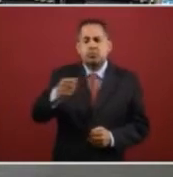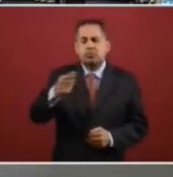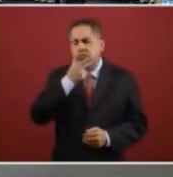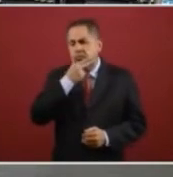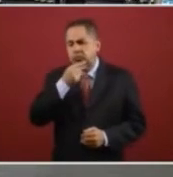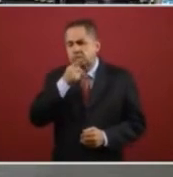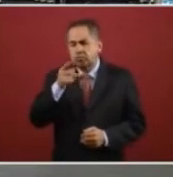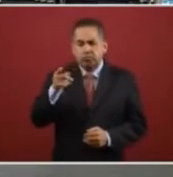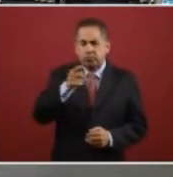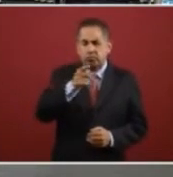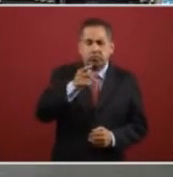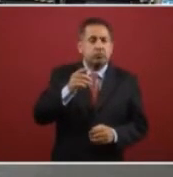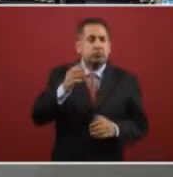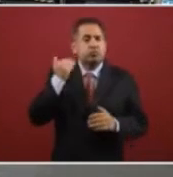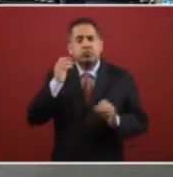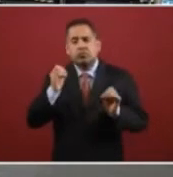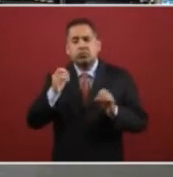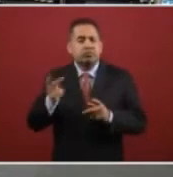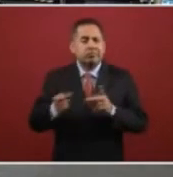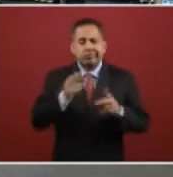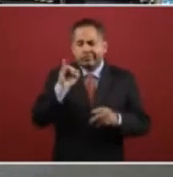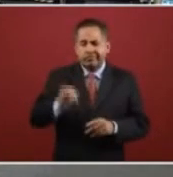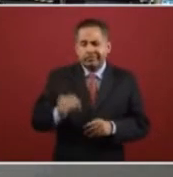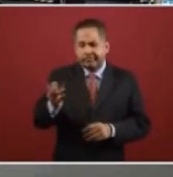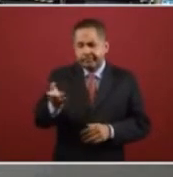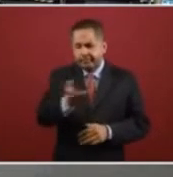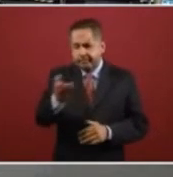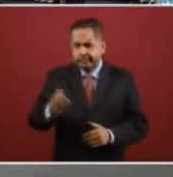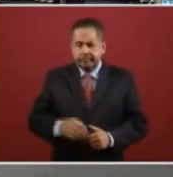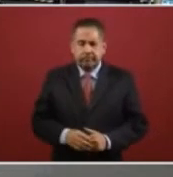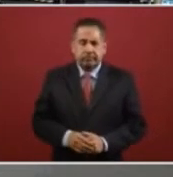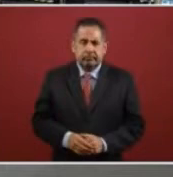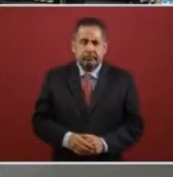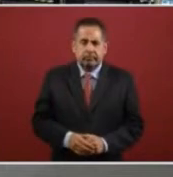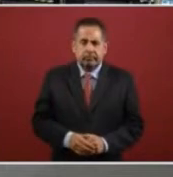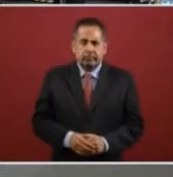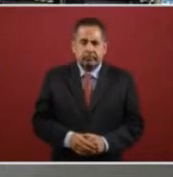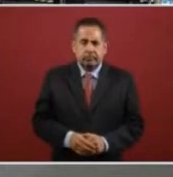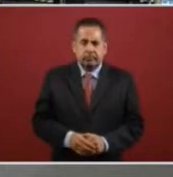So now, women and men that have never asked before,